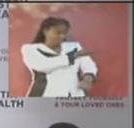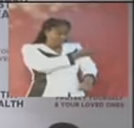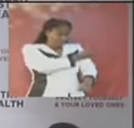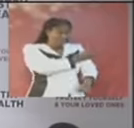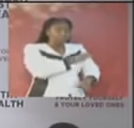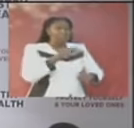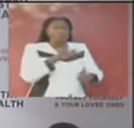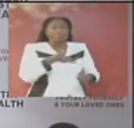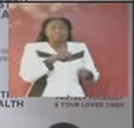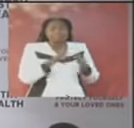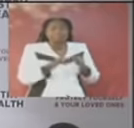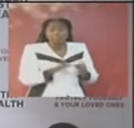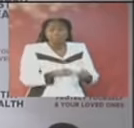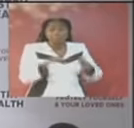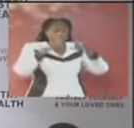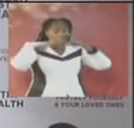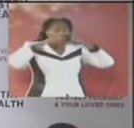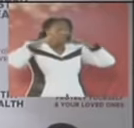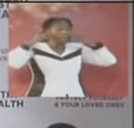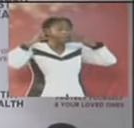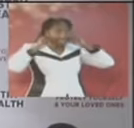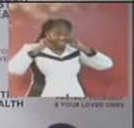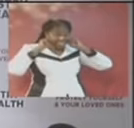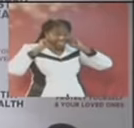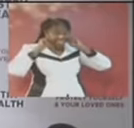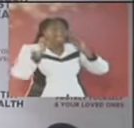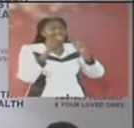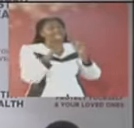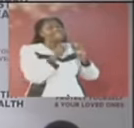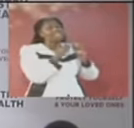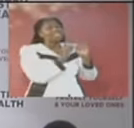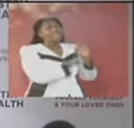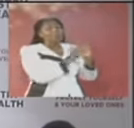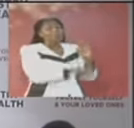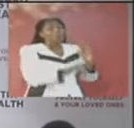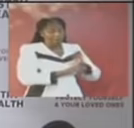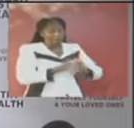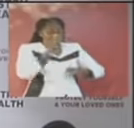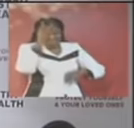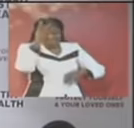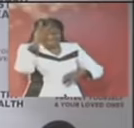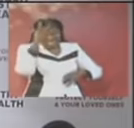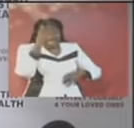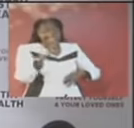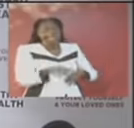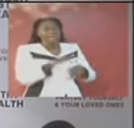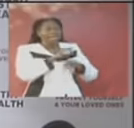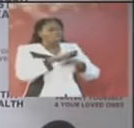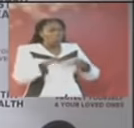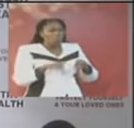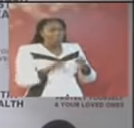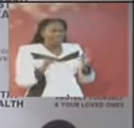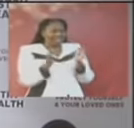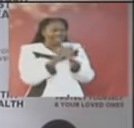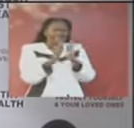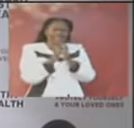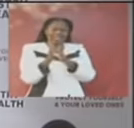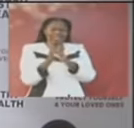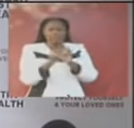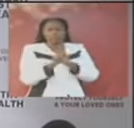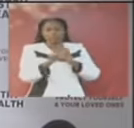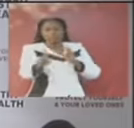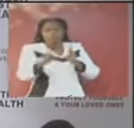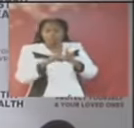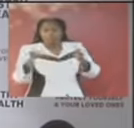mask, staying at home if you are ill, and staying away from persons outside of your household. And we go now to AZP